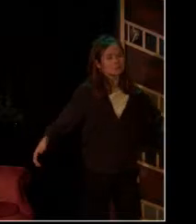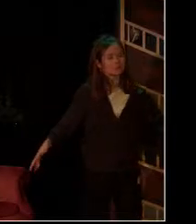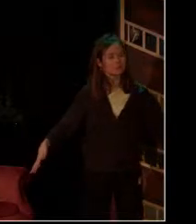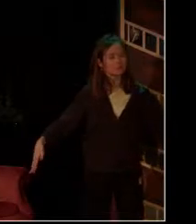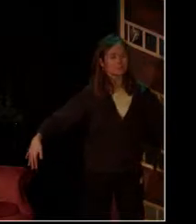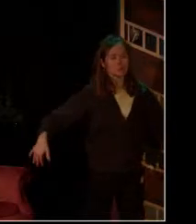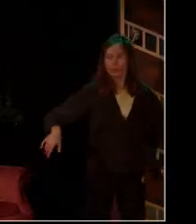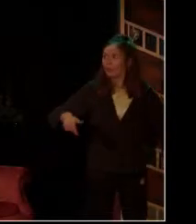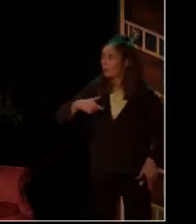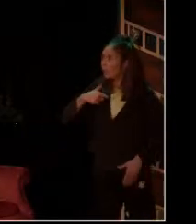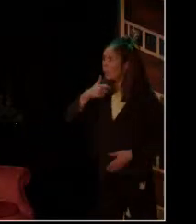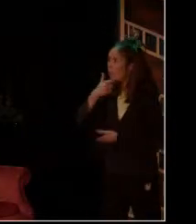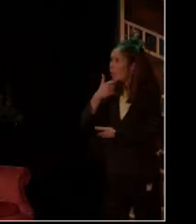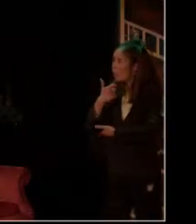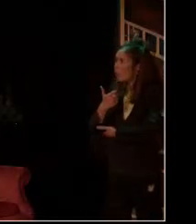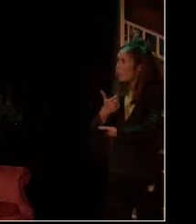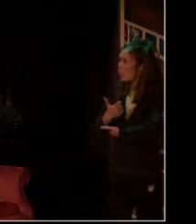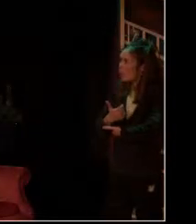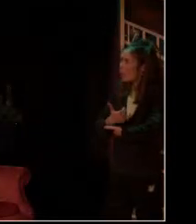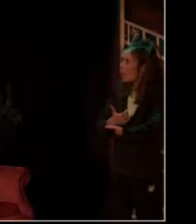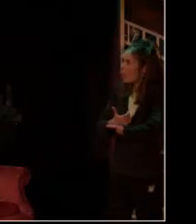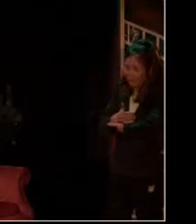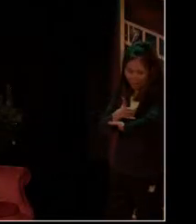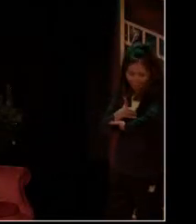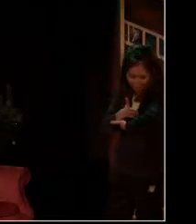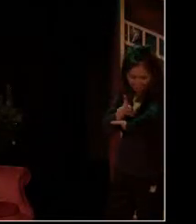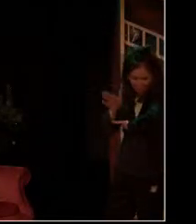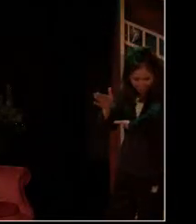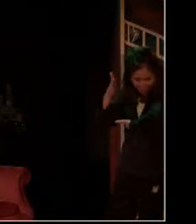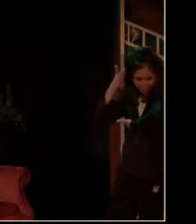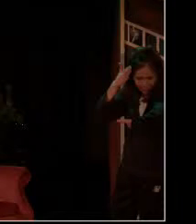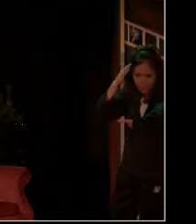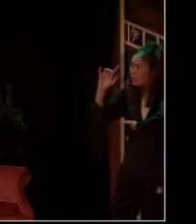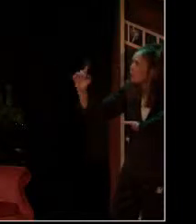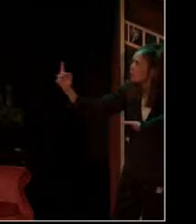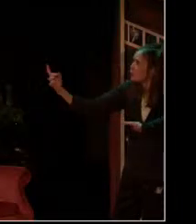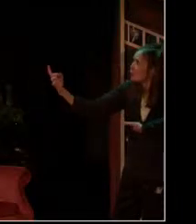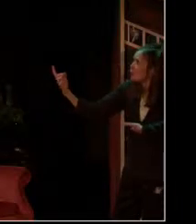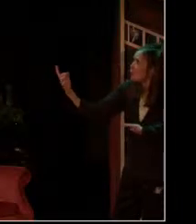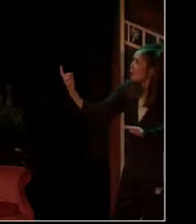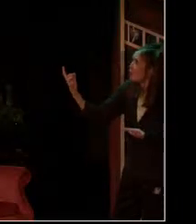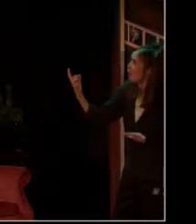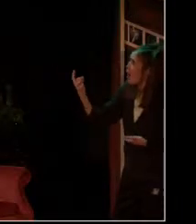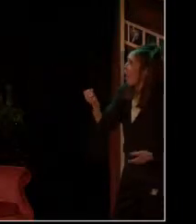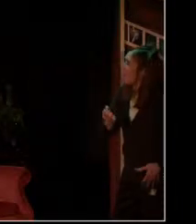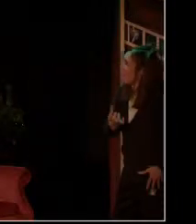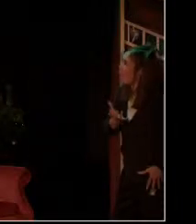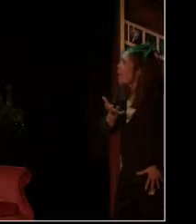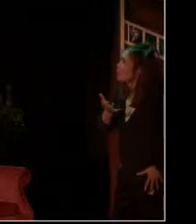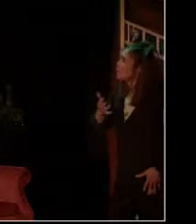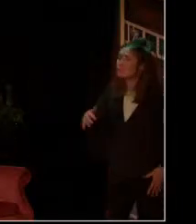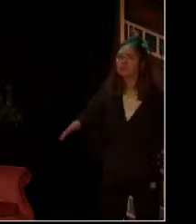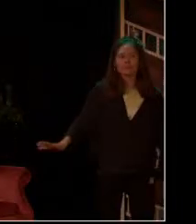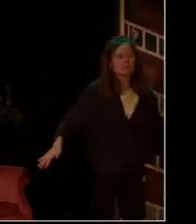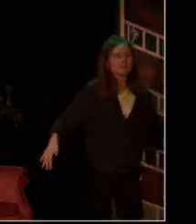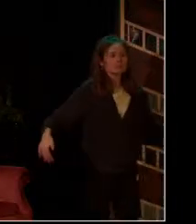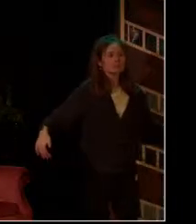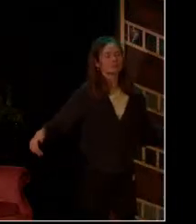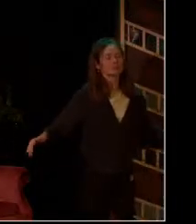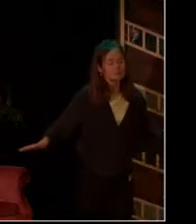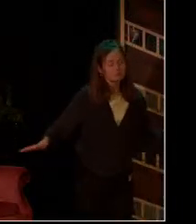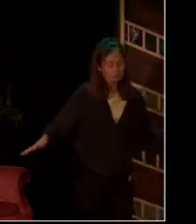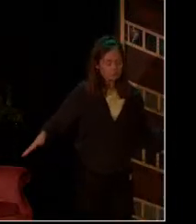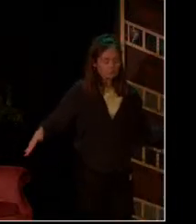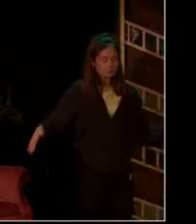Thrice bowed before me, and trembling as if to begin to sign, her